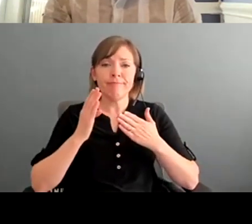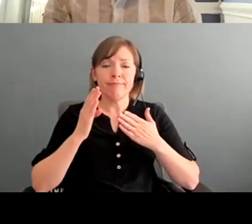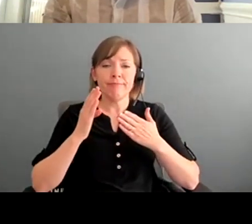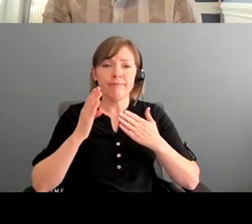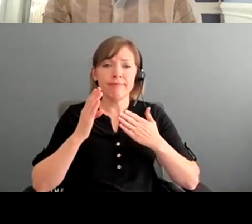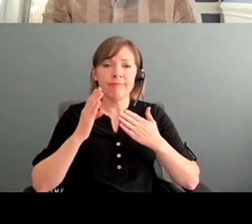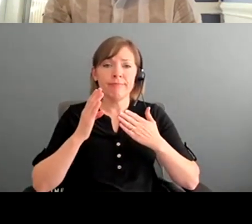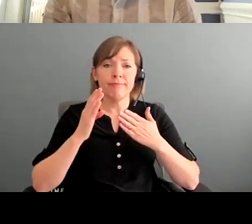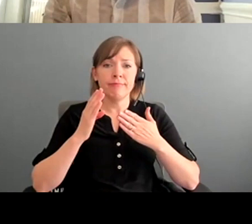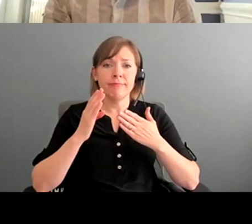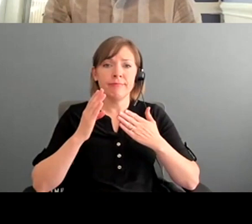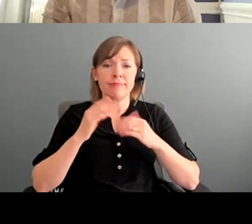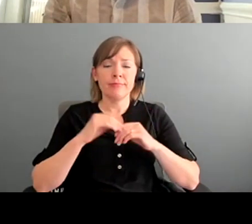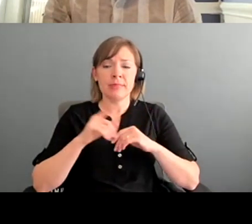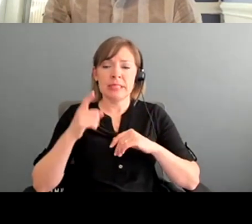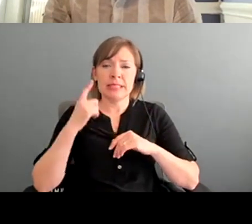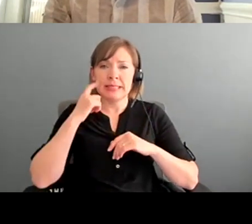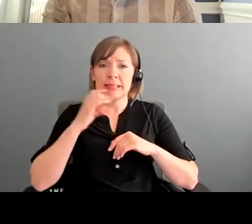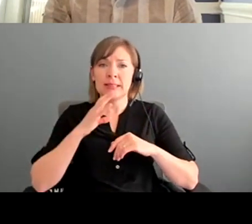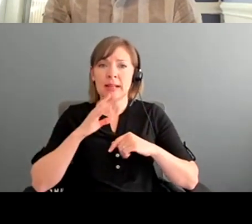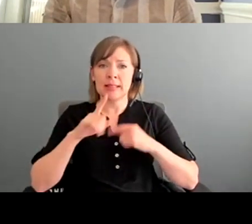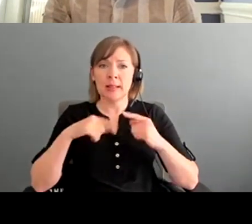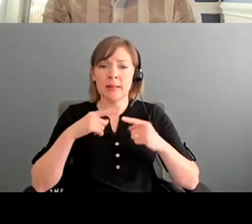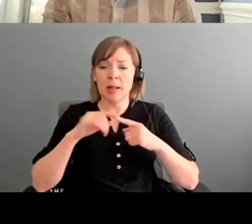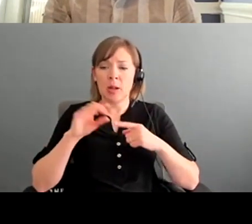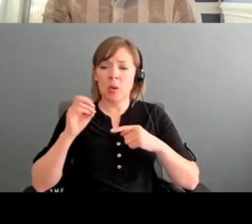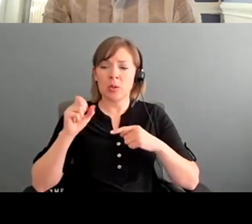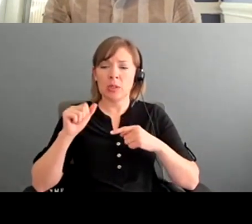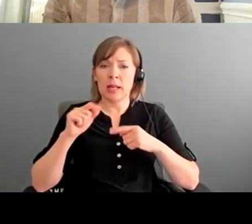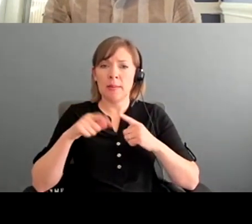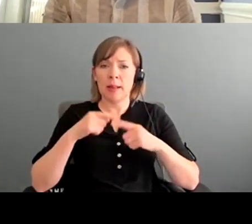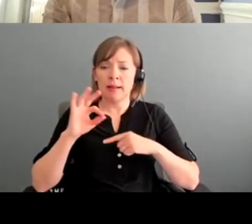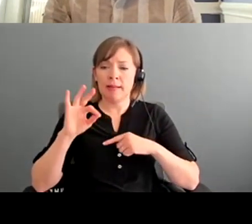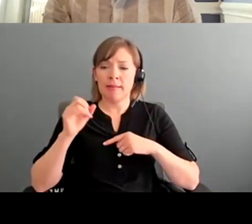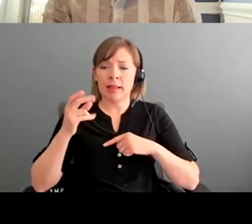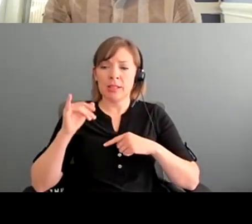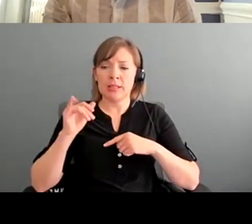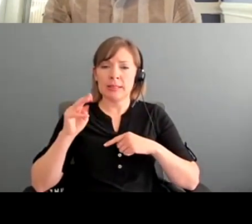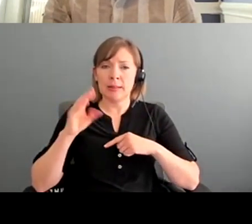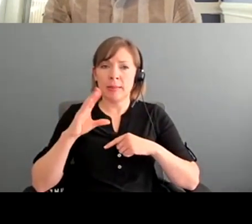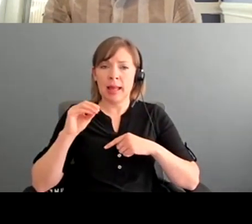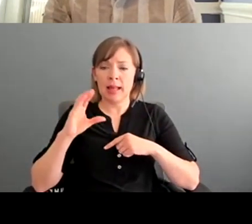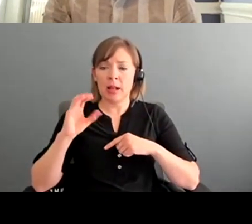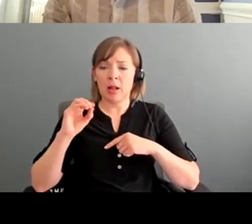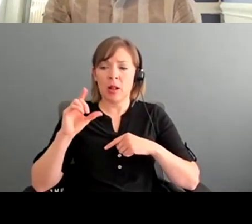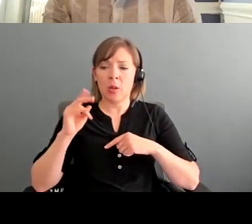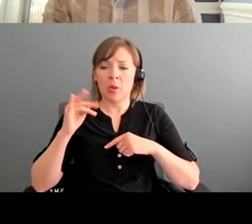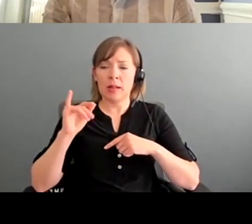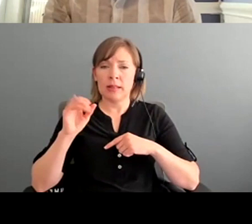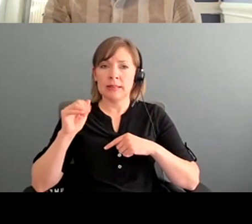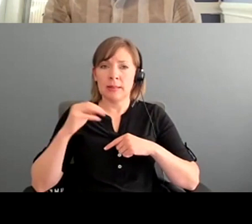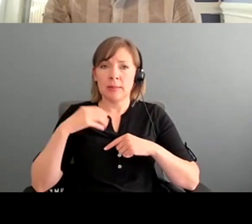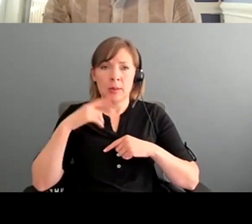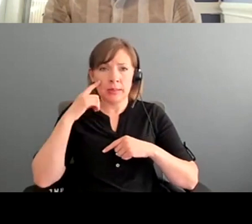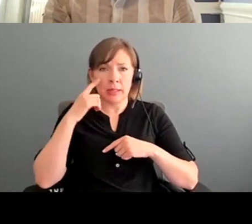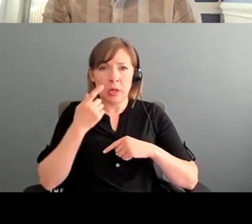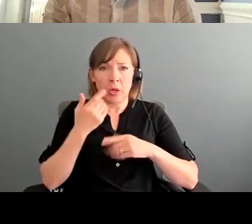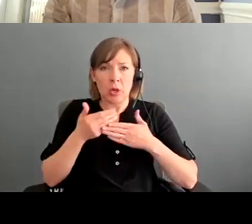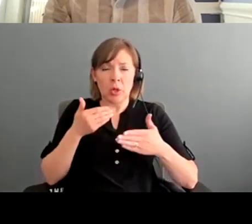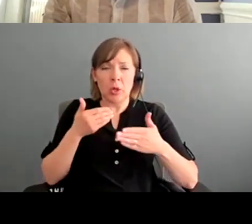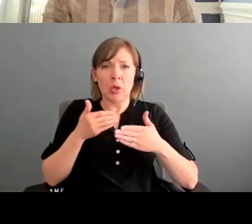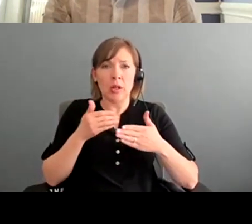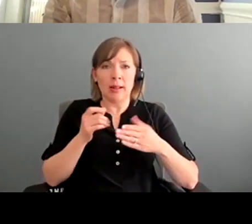as you just spoke about, Dr. Ben-Moshe, about fascism and colonialism, I was thinking to even earlier, like